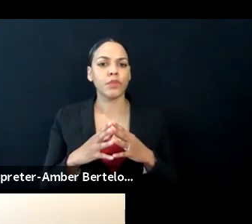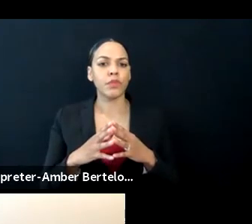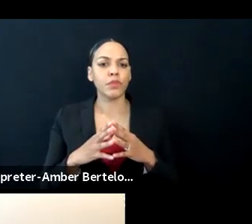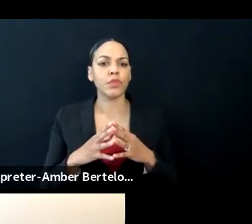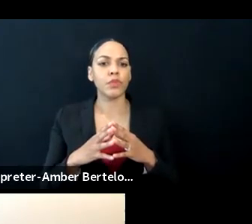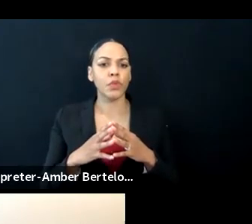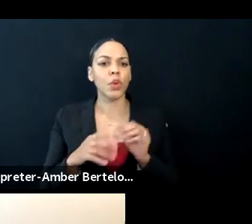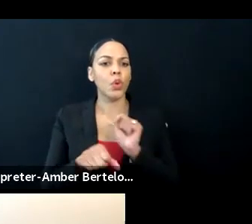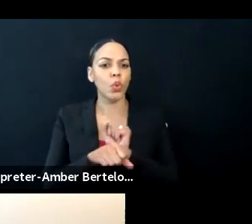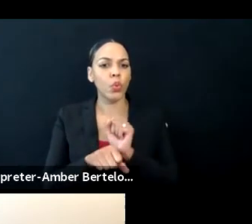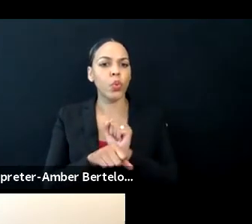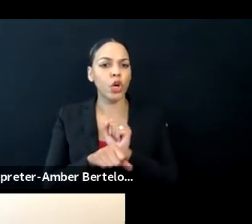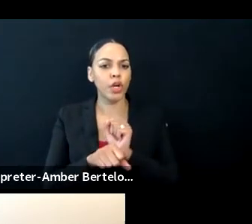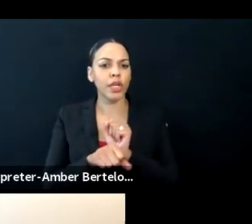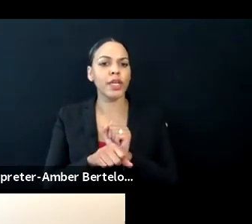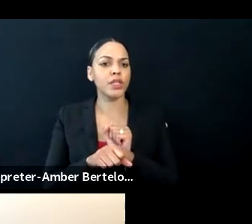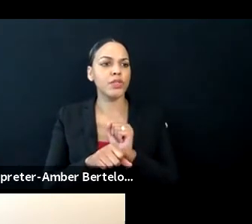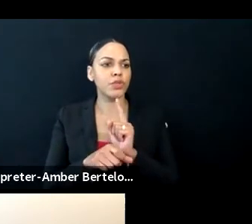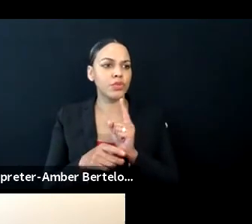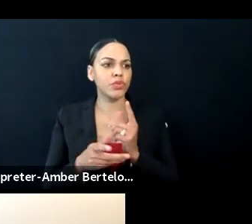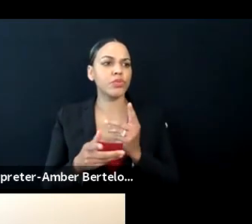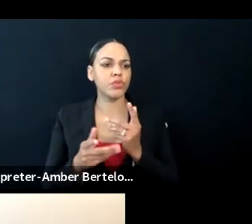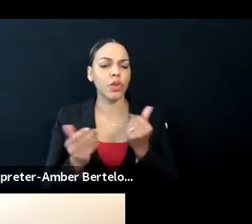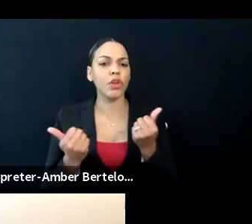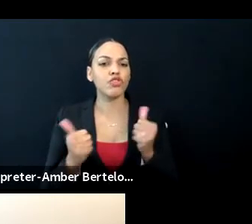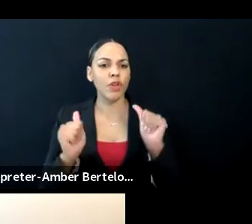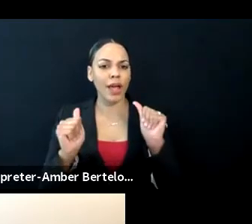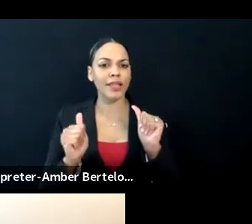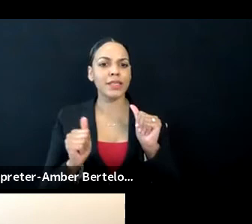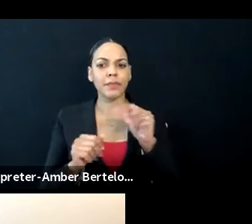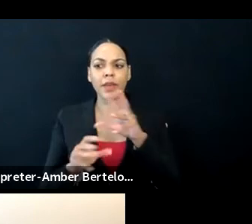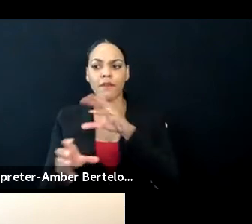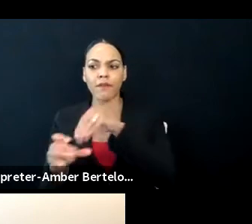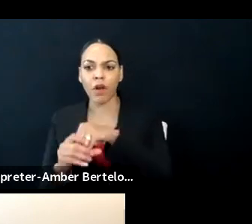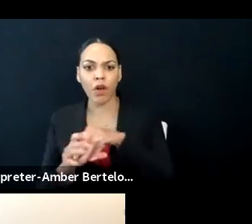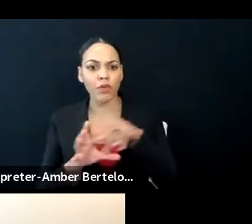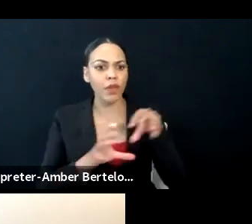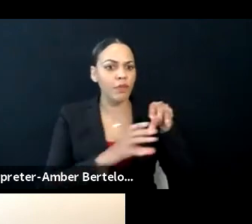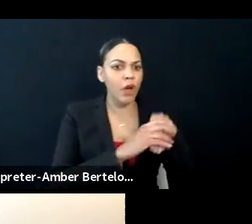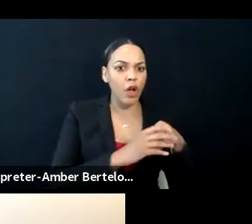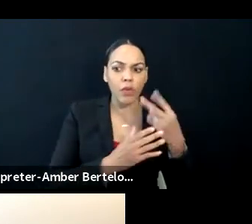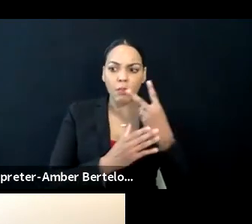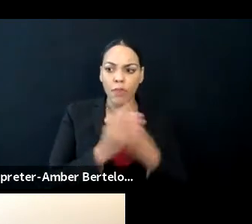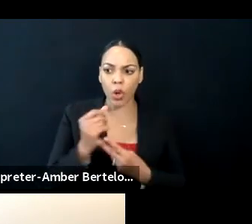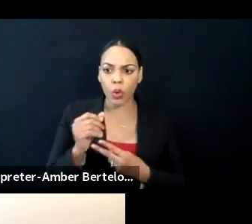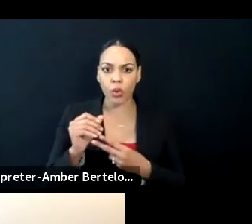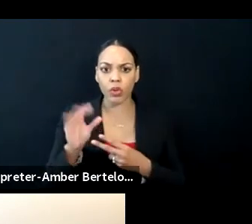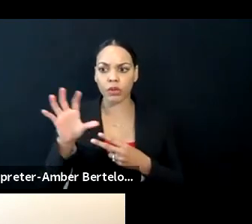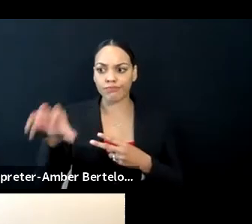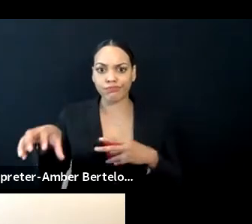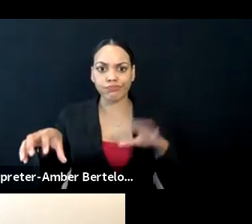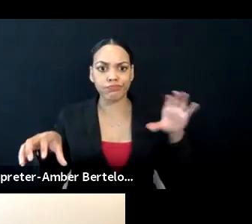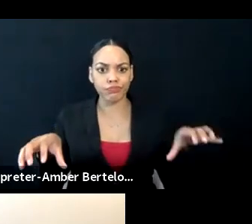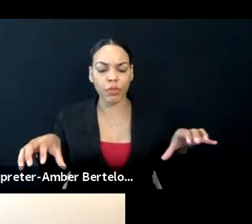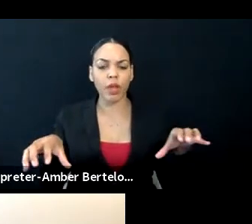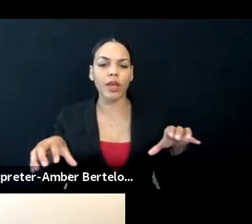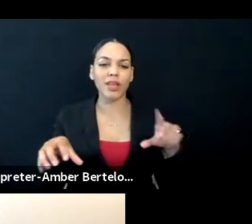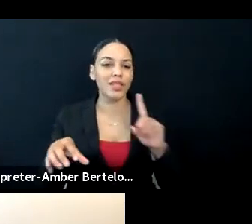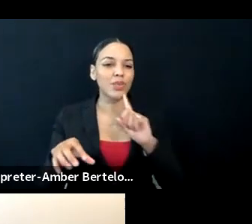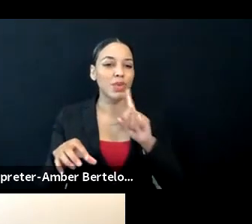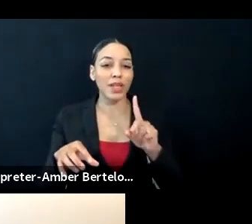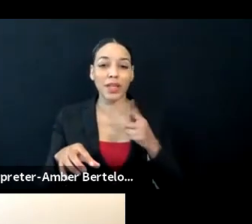try working to be in sort of both spaces, I feel like we end up just being so